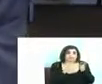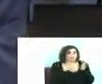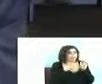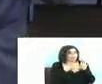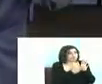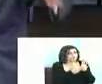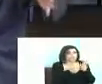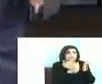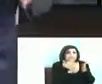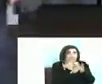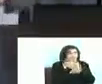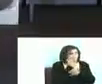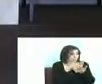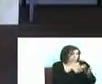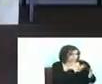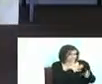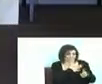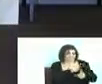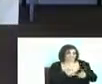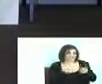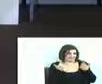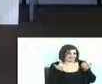portion of my life.